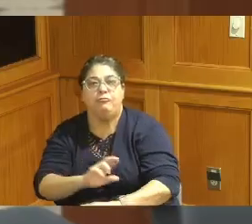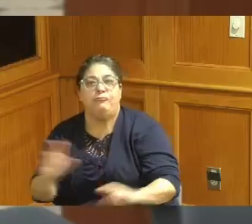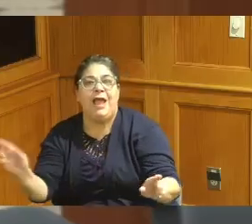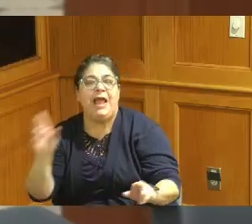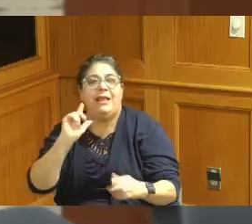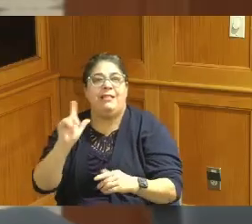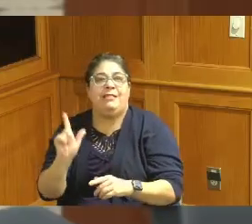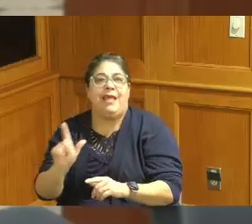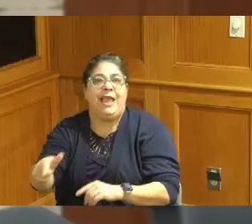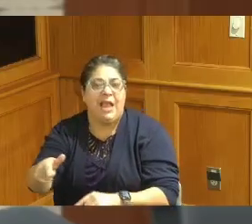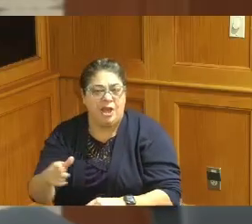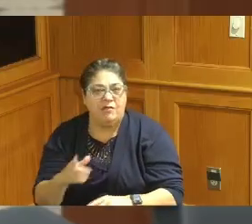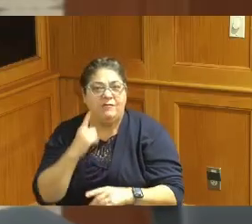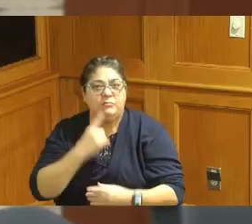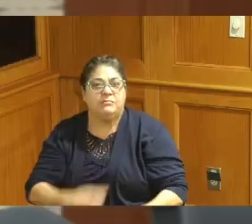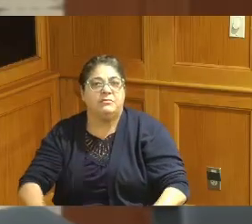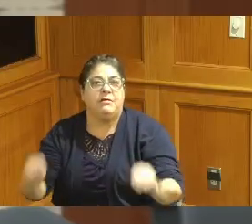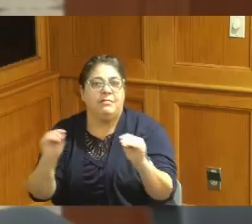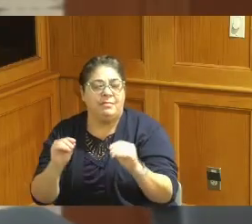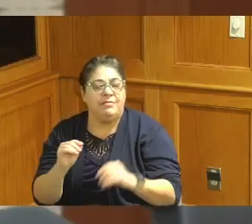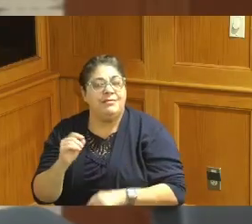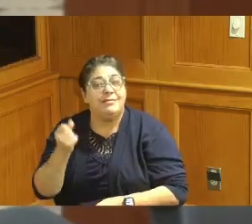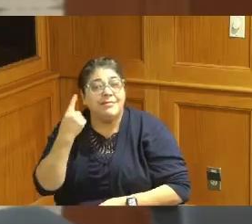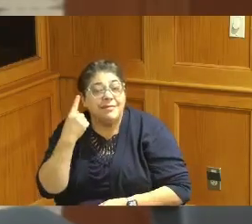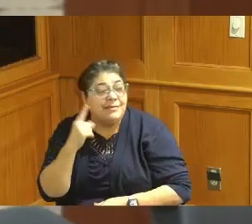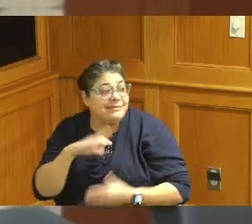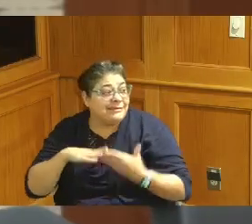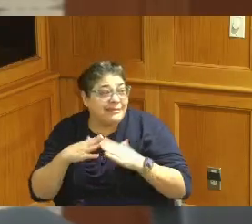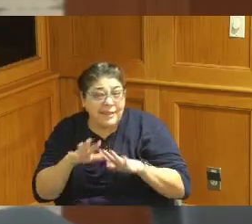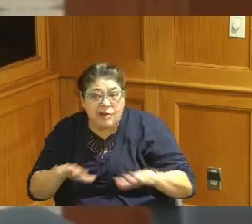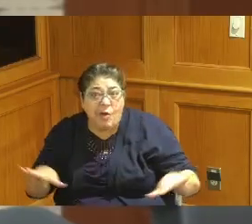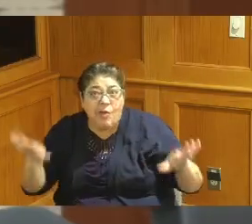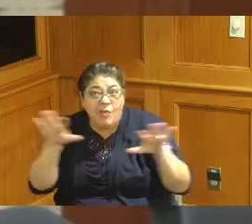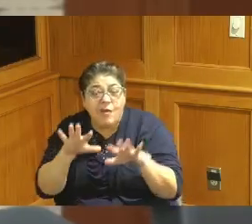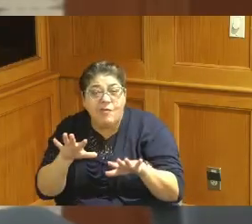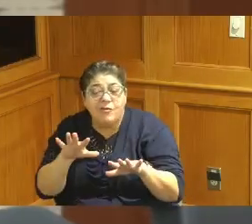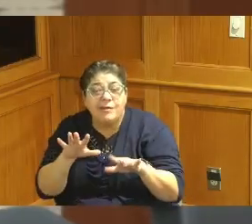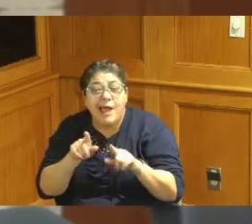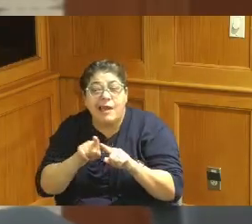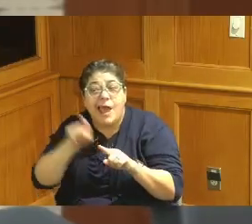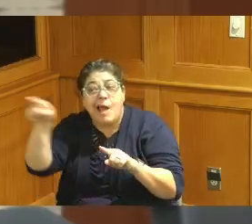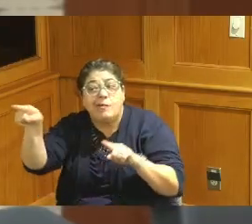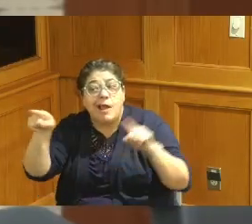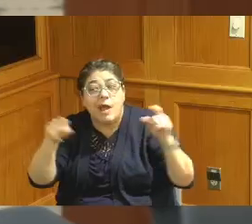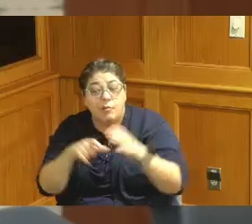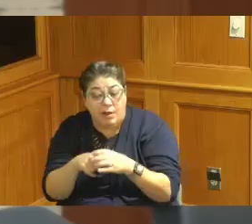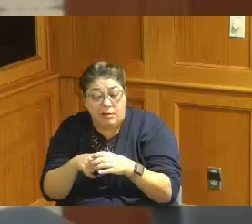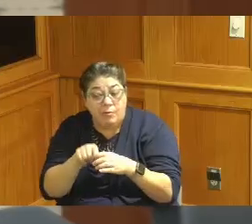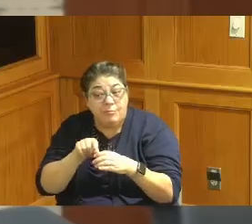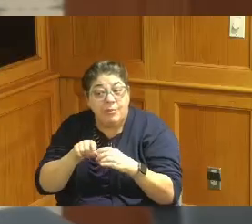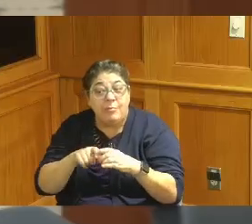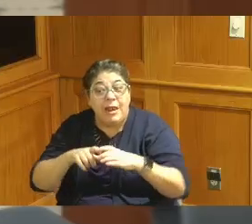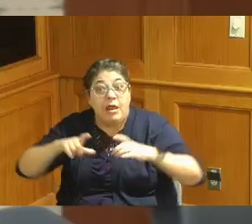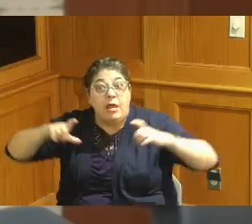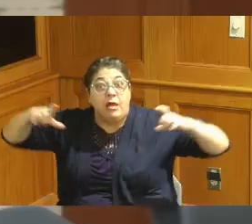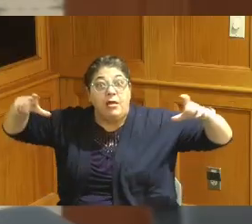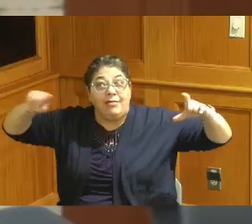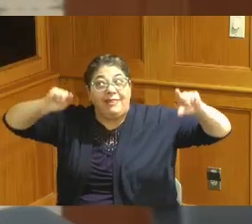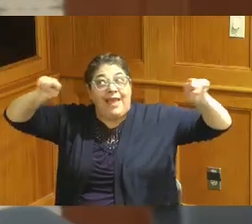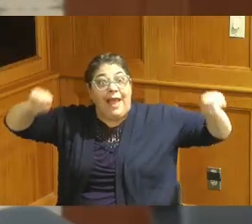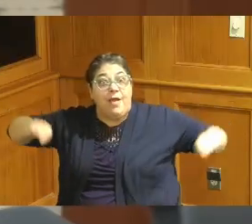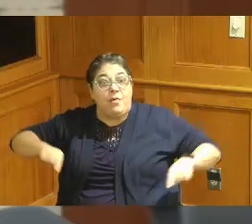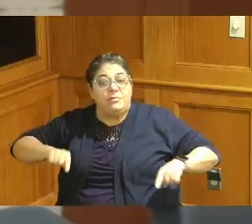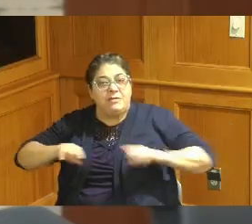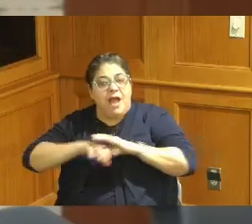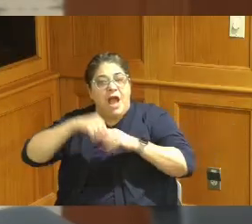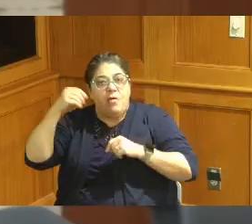state is old in all of our cities and, frankly, you know, in more of our rural communities as well. So the state has been, I do